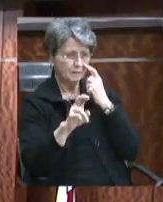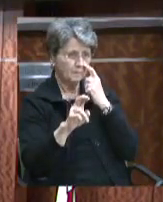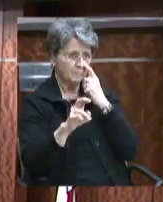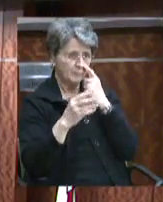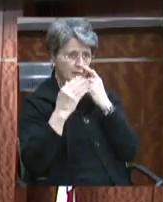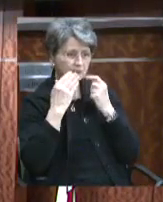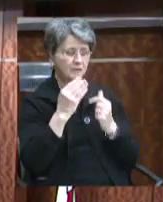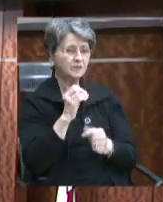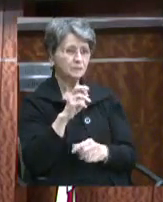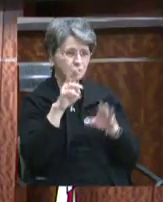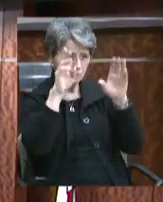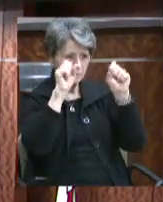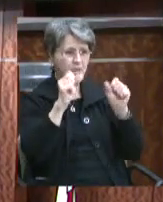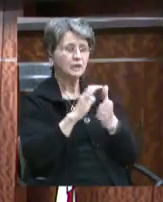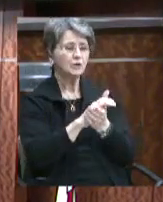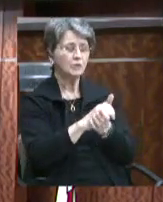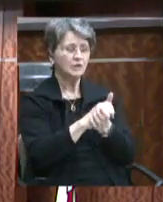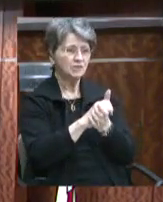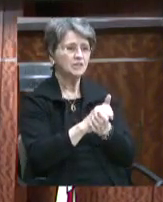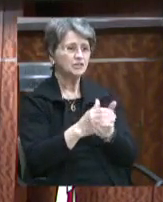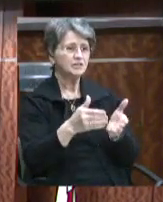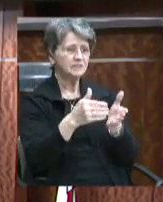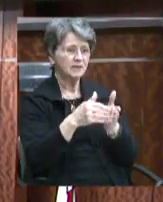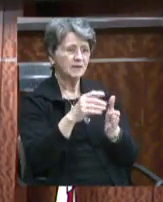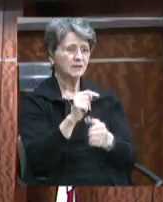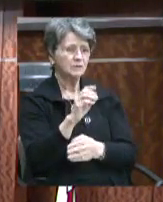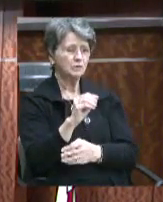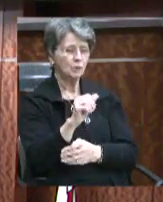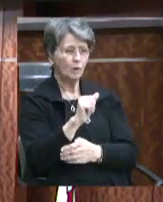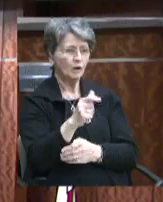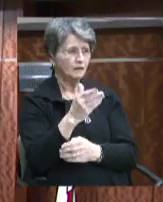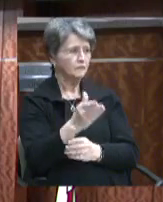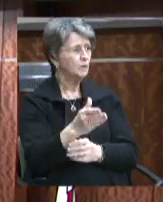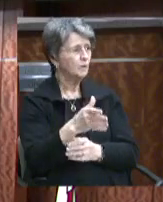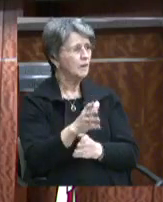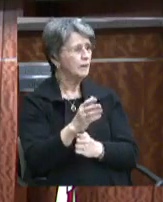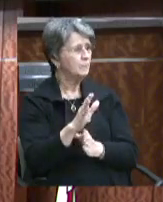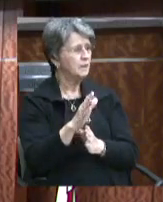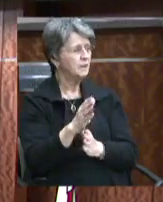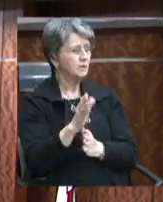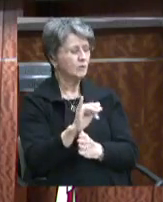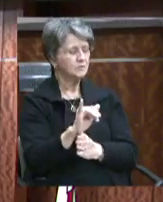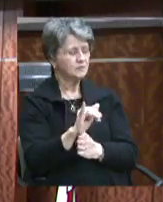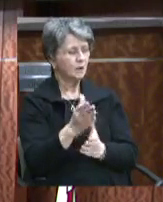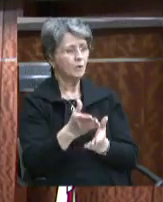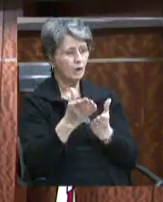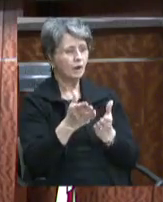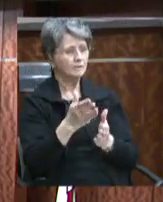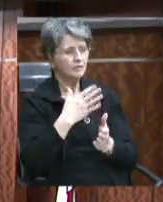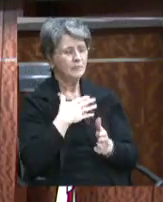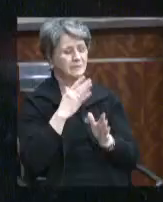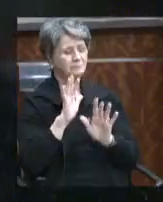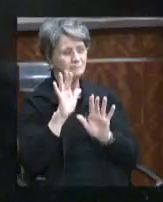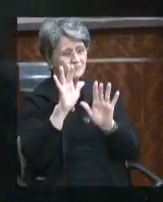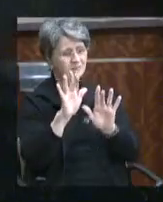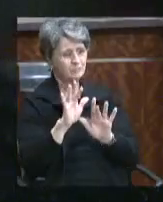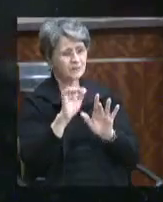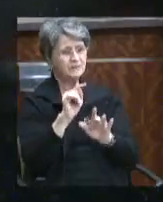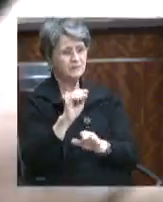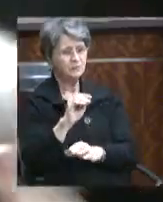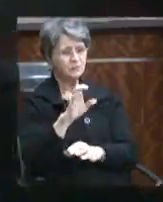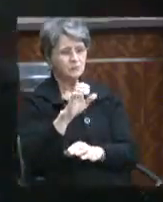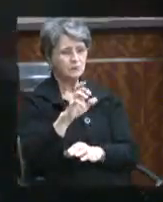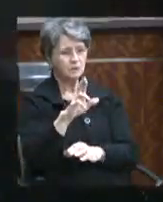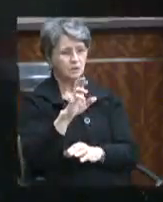Thank you, Mr. President. Congratulations again to all of y'all. Let me offer condolences to Corrine Kubek